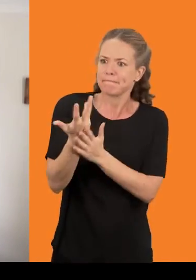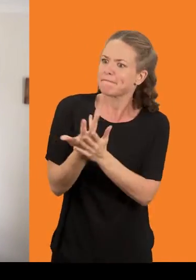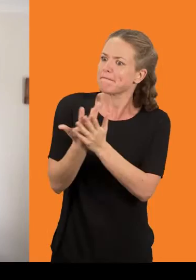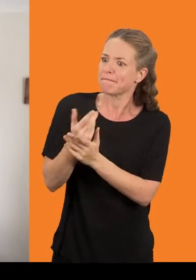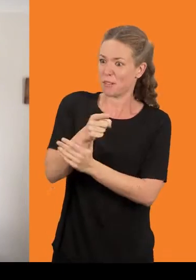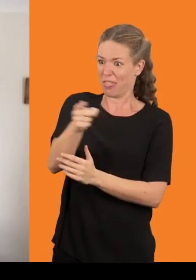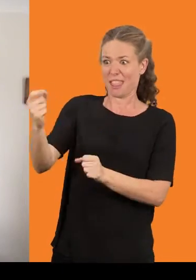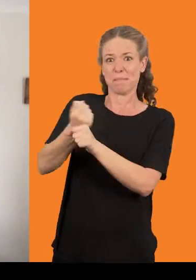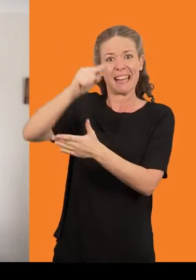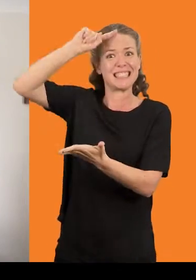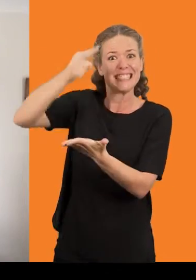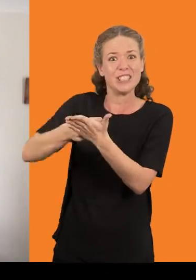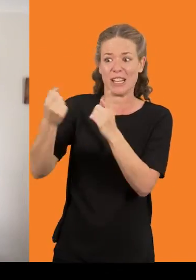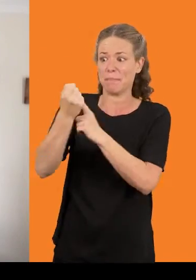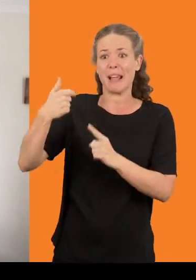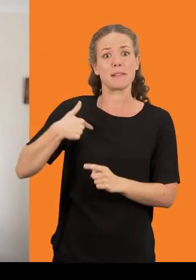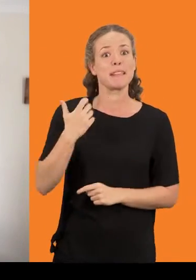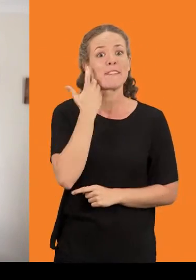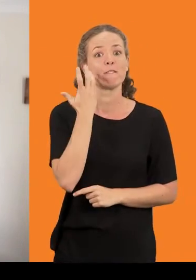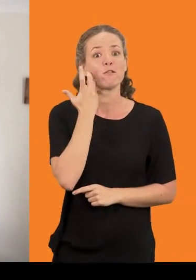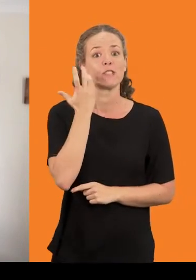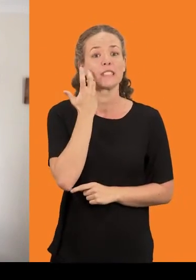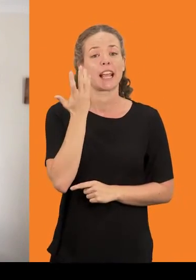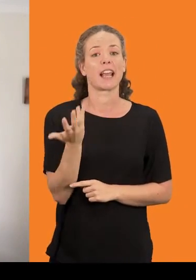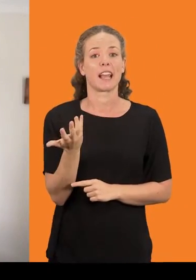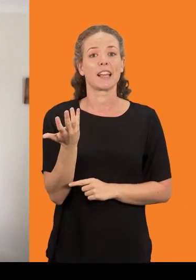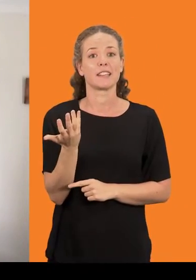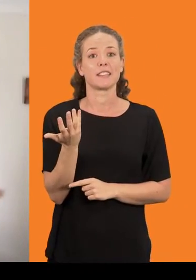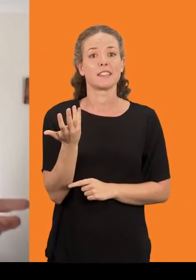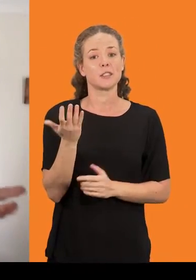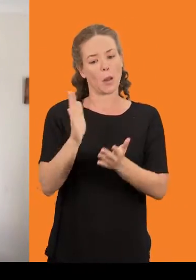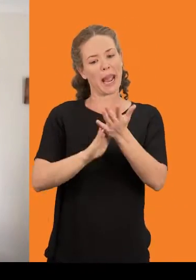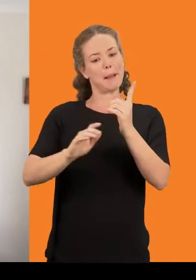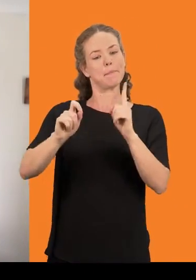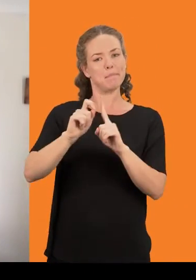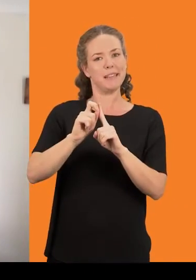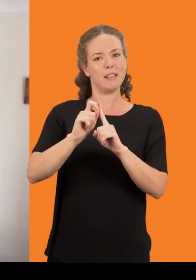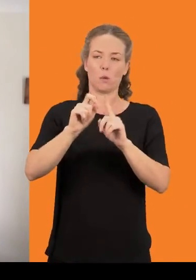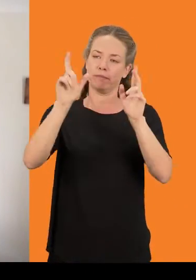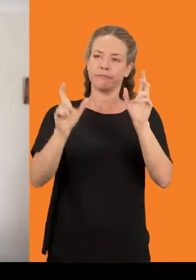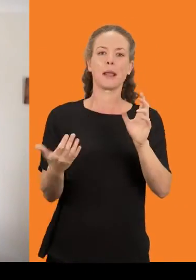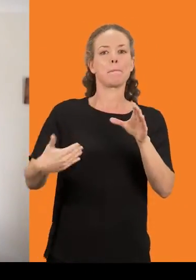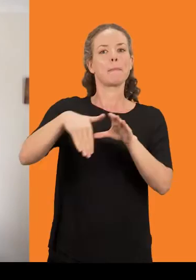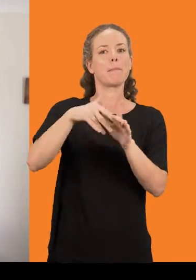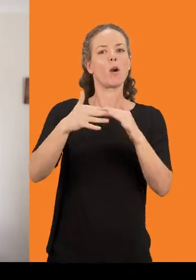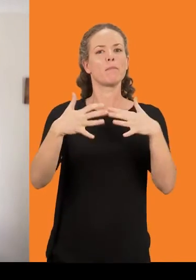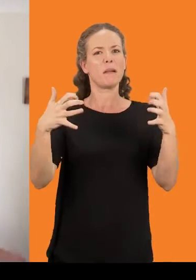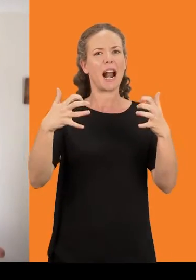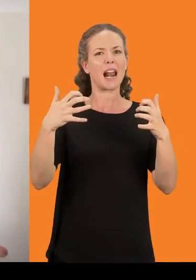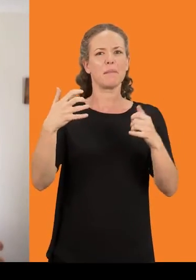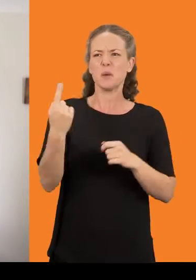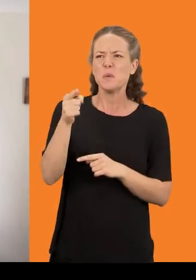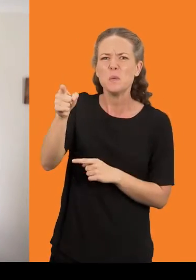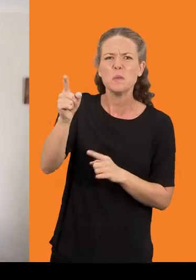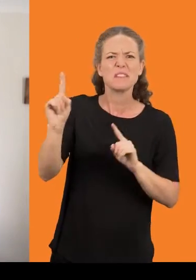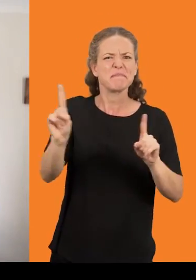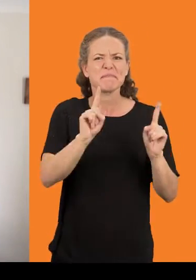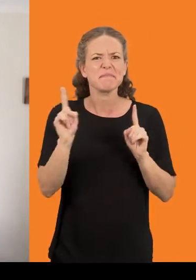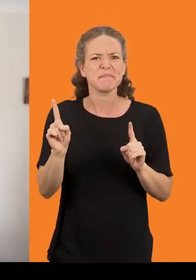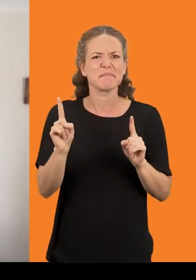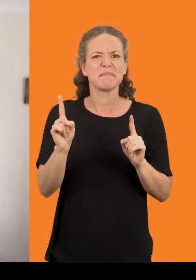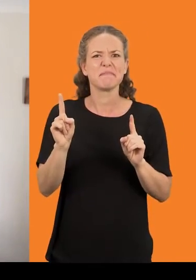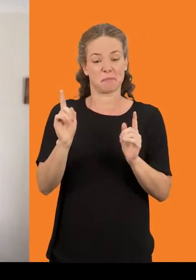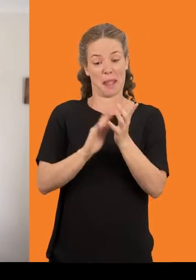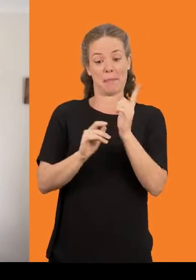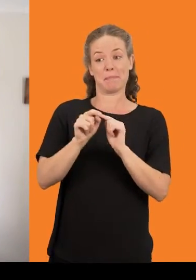get involved and to speak to people who are making big decisions that can affect your everyday life. So, an MP or a Member of Parliament, what exactly do they